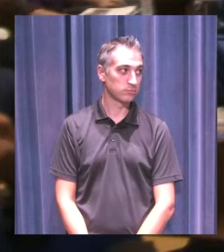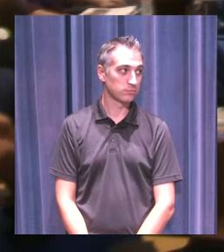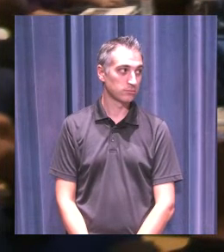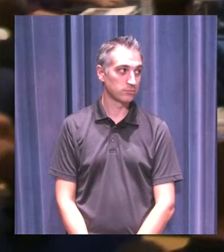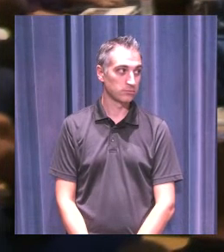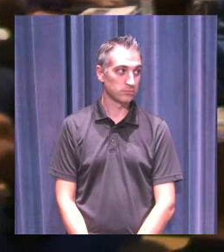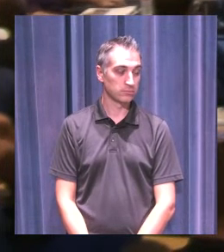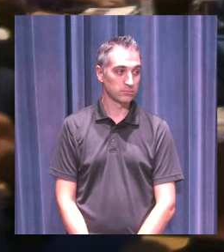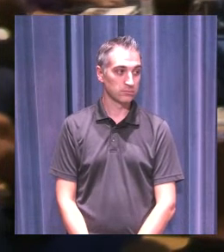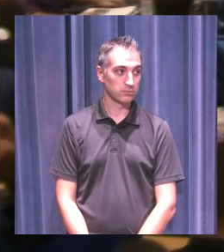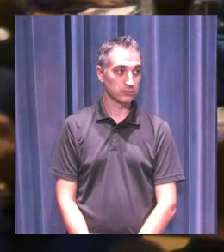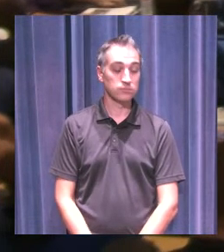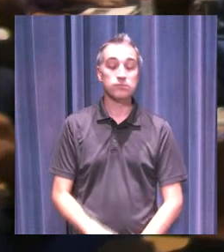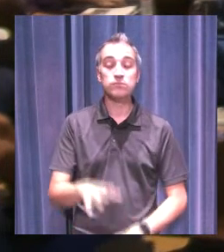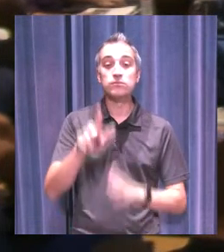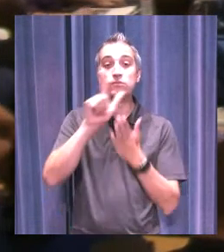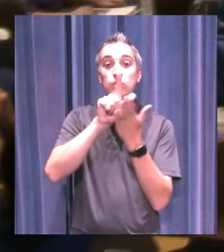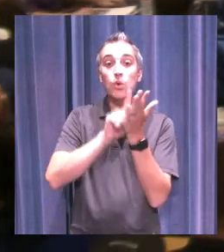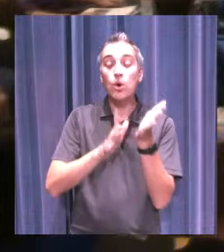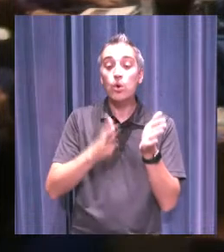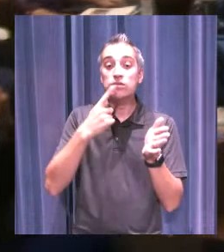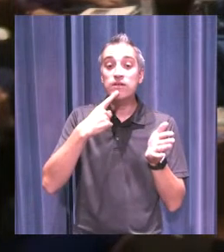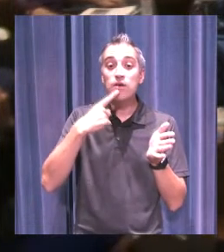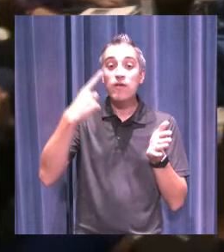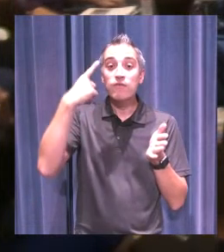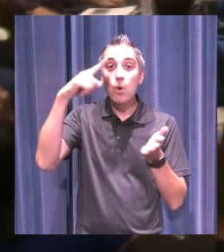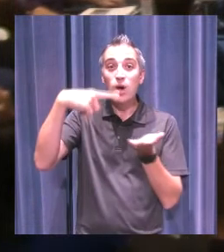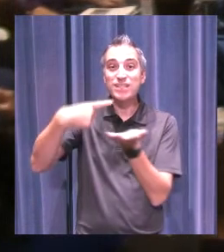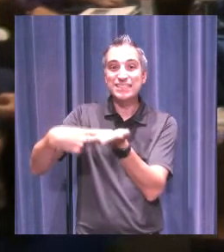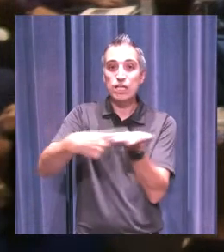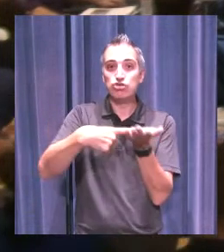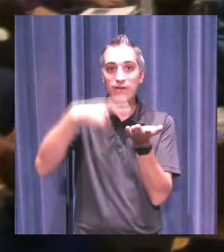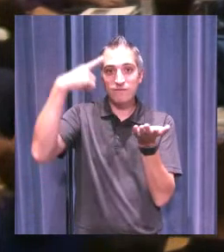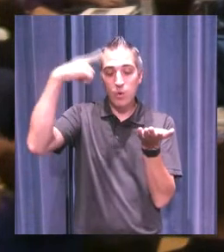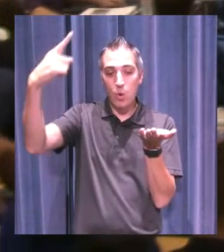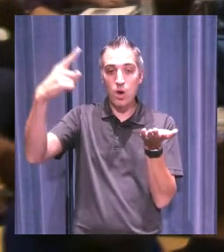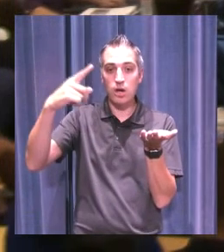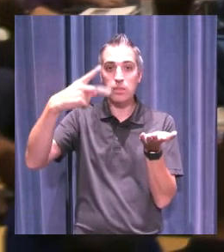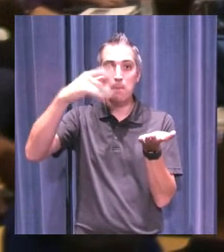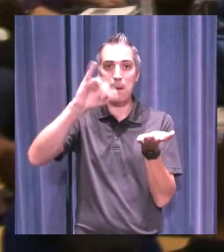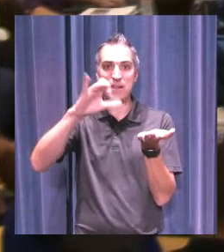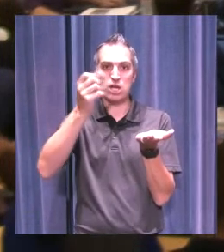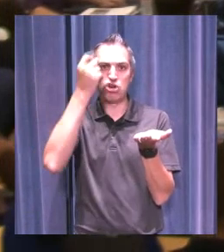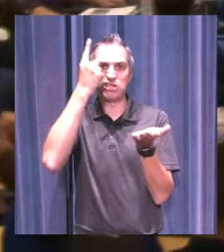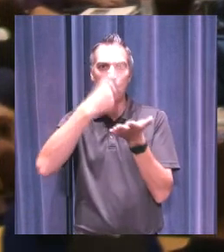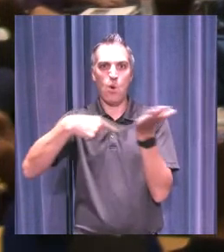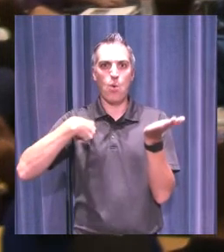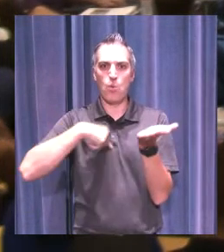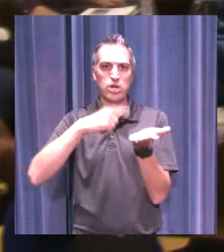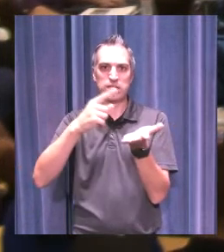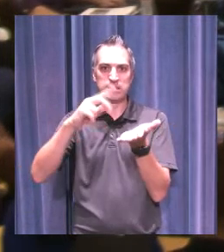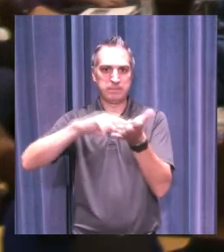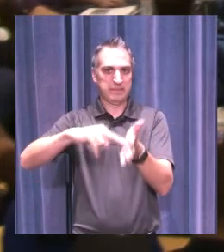So, for purposes of discussion, so that the public understands exactly what we're talking about here,